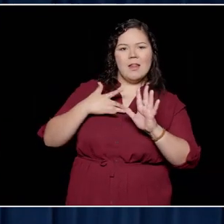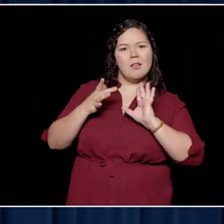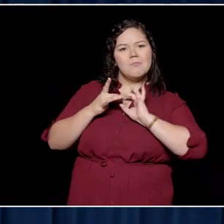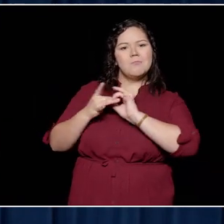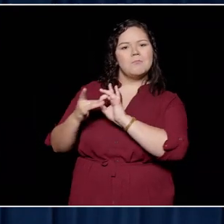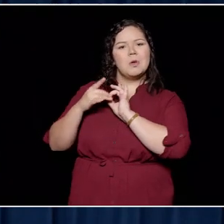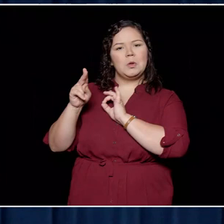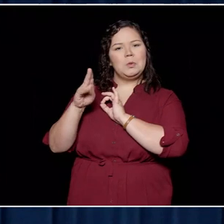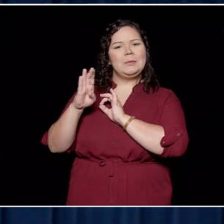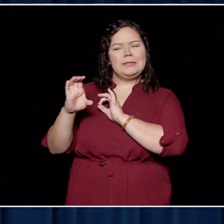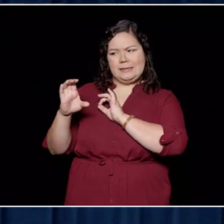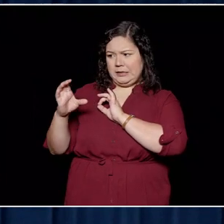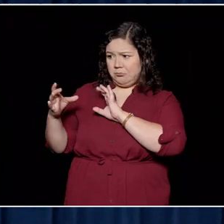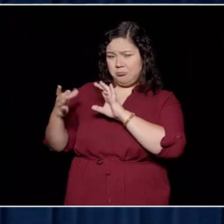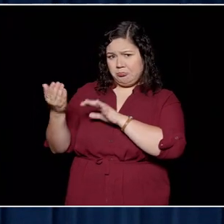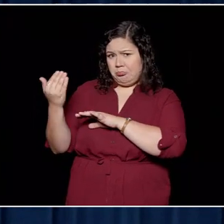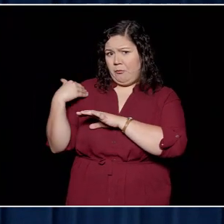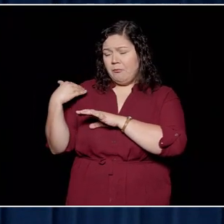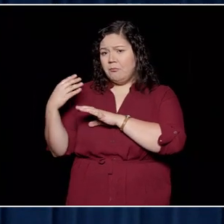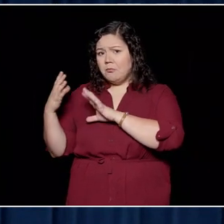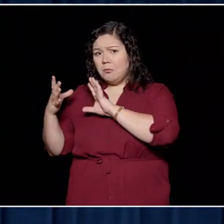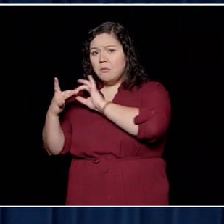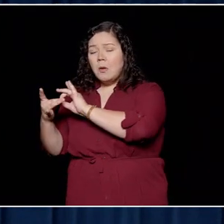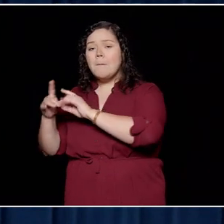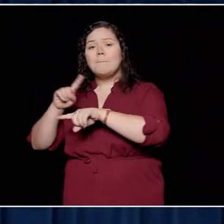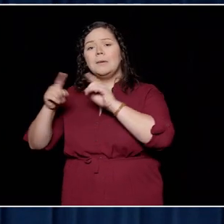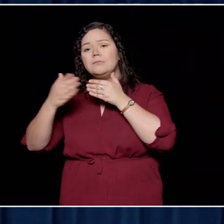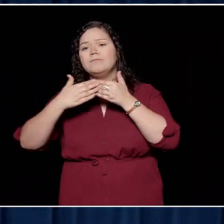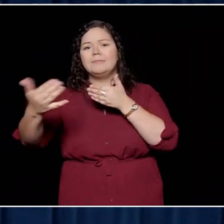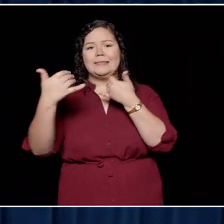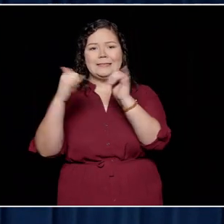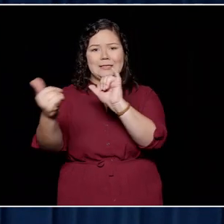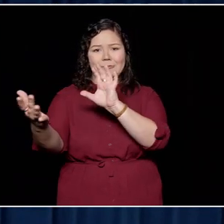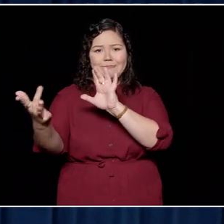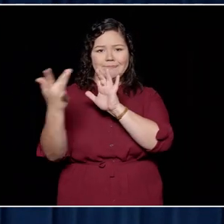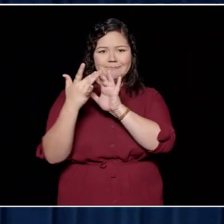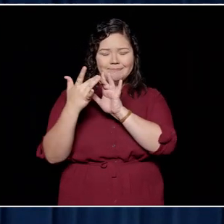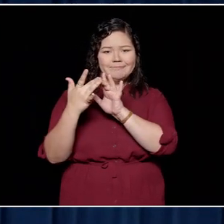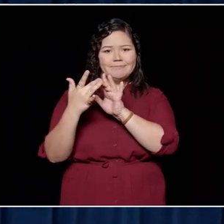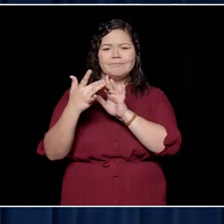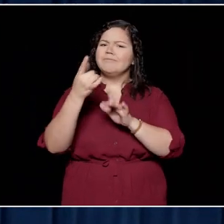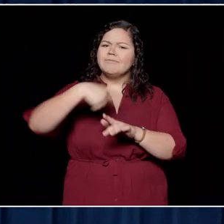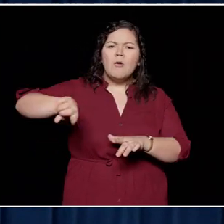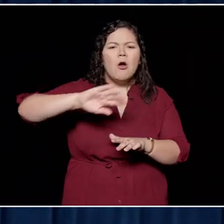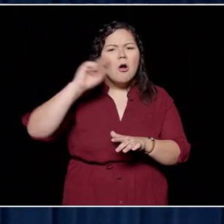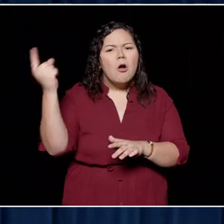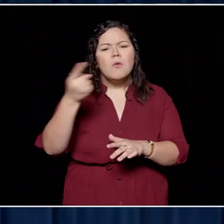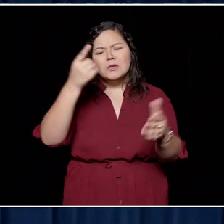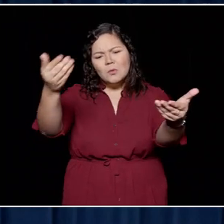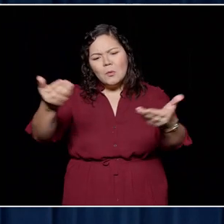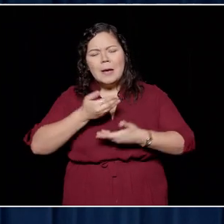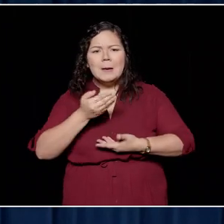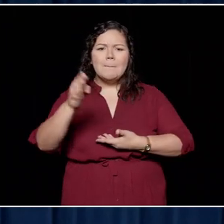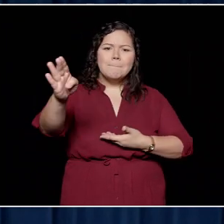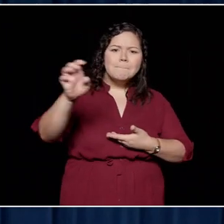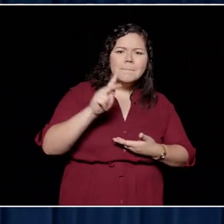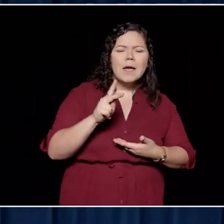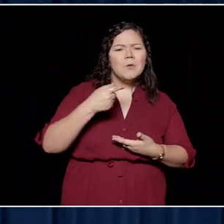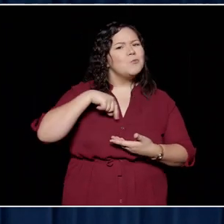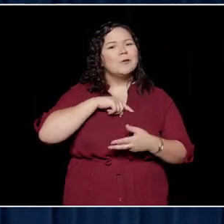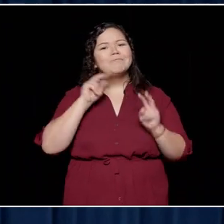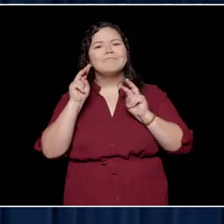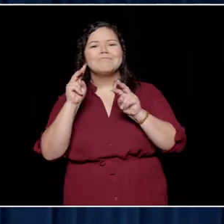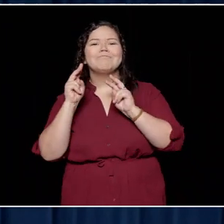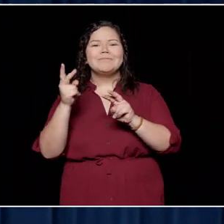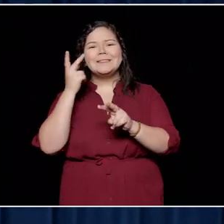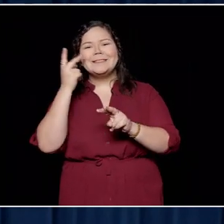much part of your future. You see, you will always be welcome here, and we look forward to